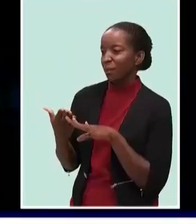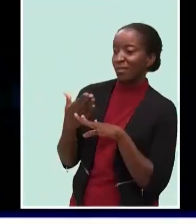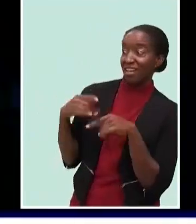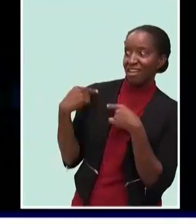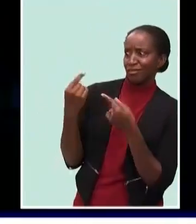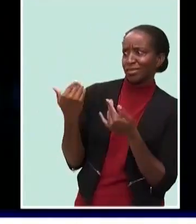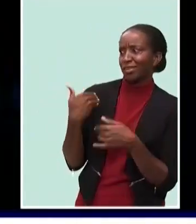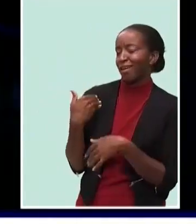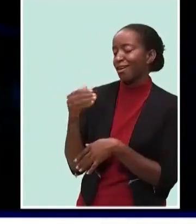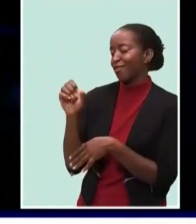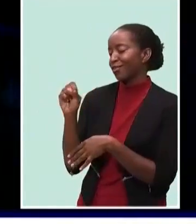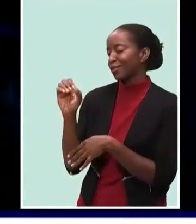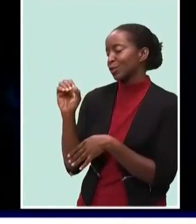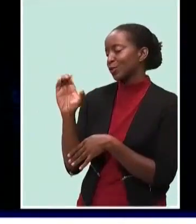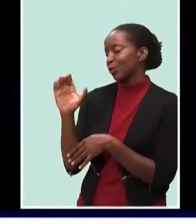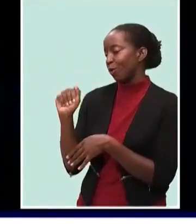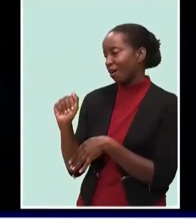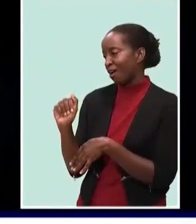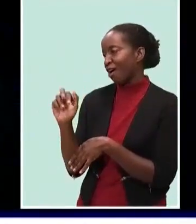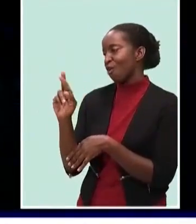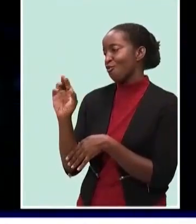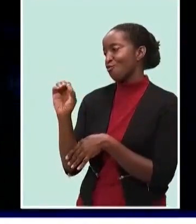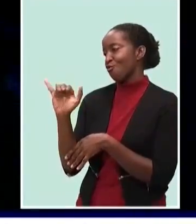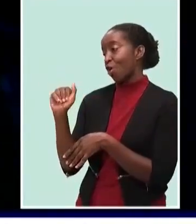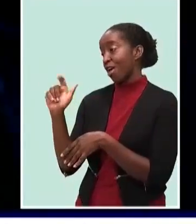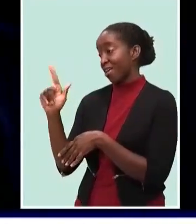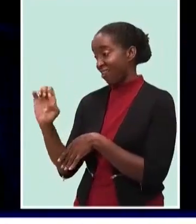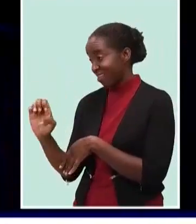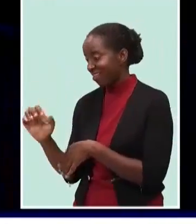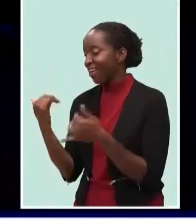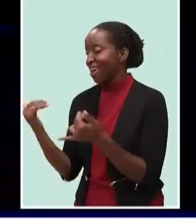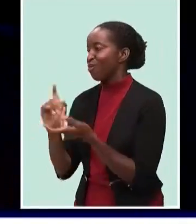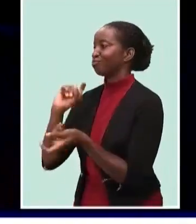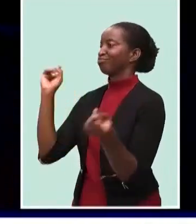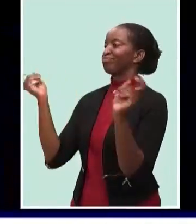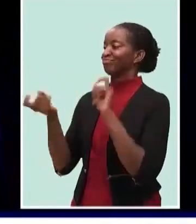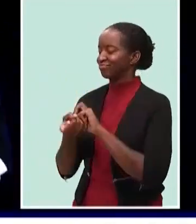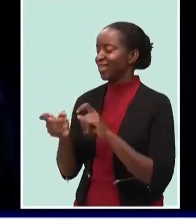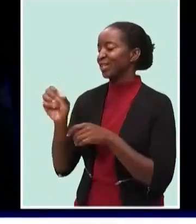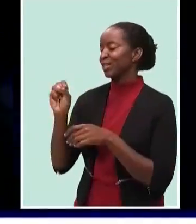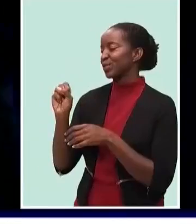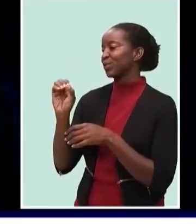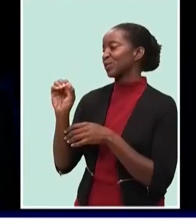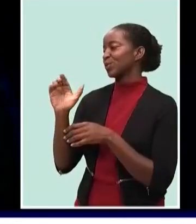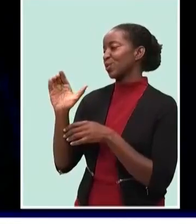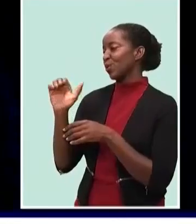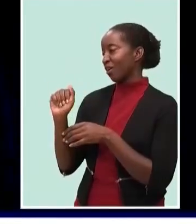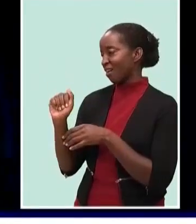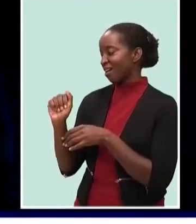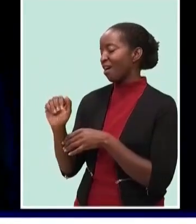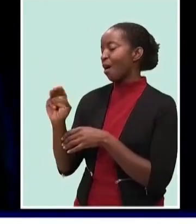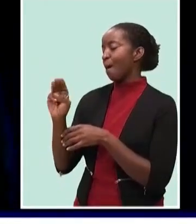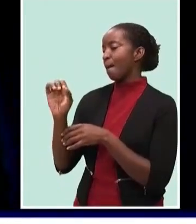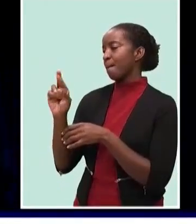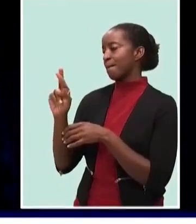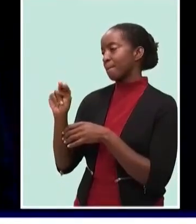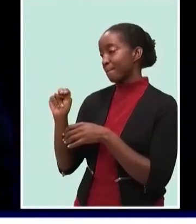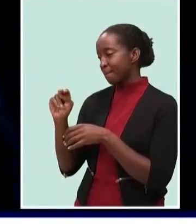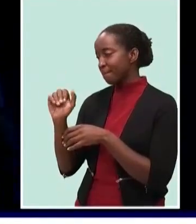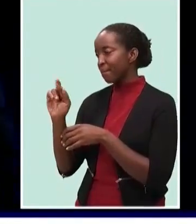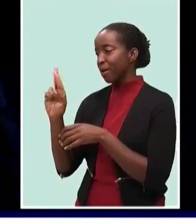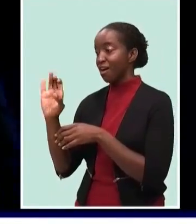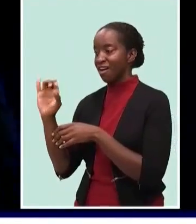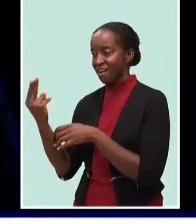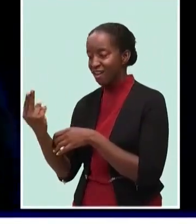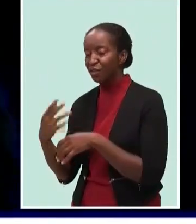to be the Soca Monarch. That will be at the National Botanical Gardens as well. And finally, just because there are a lot, but we're going to deal